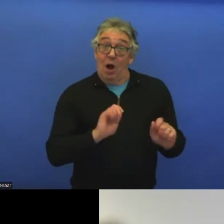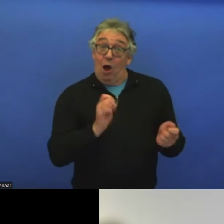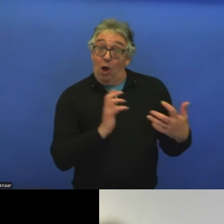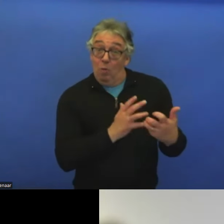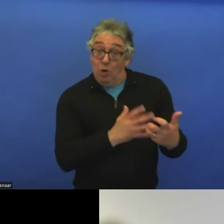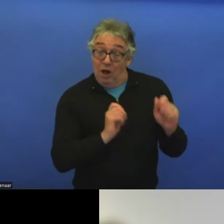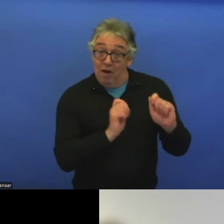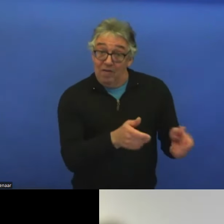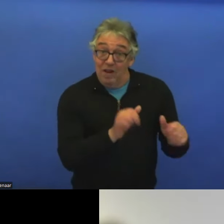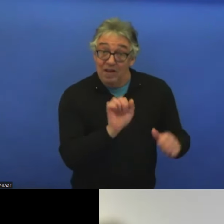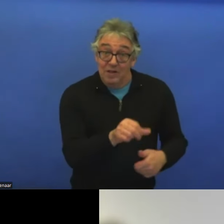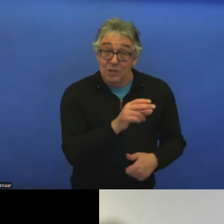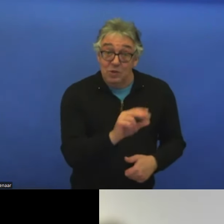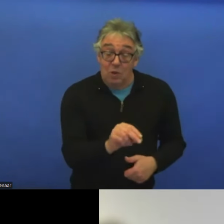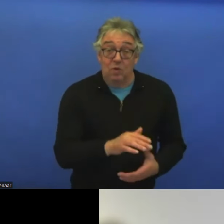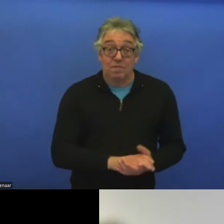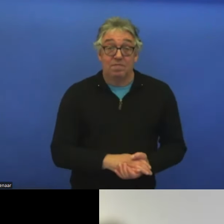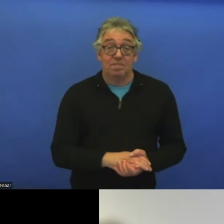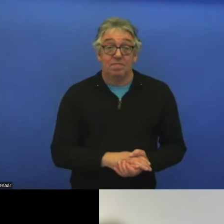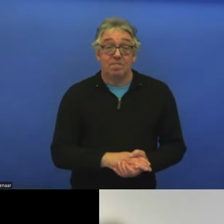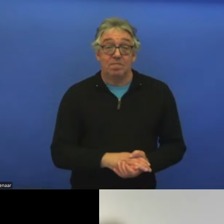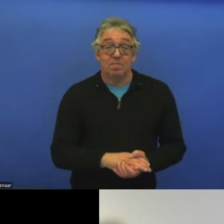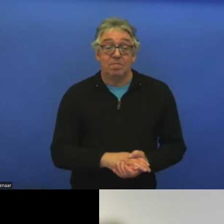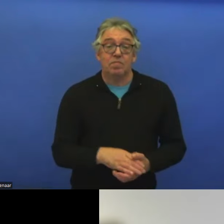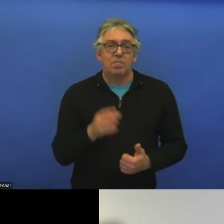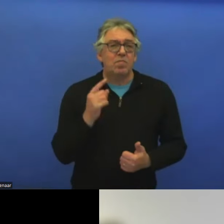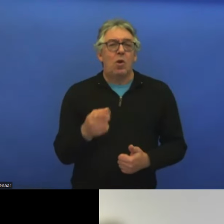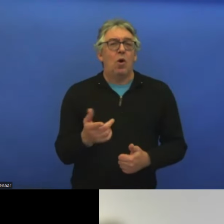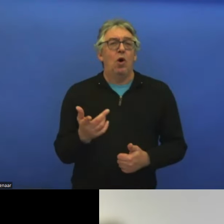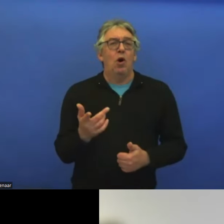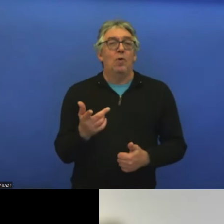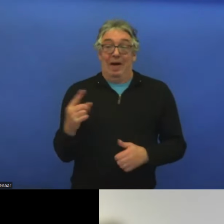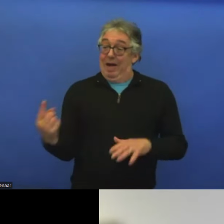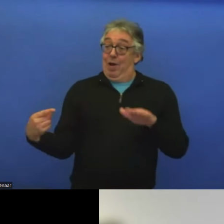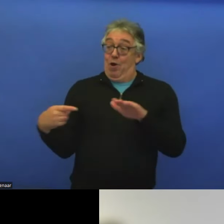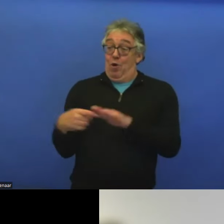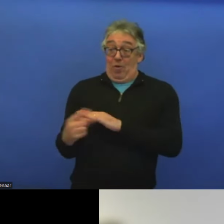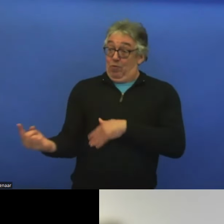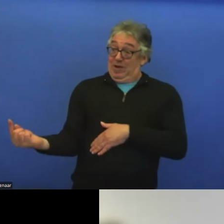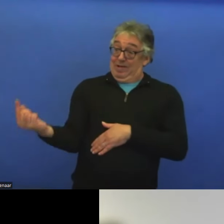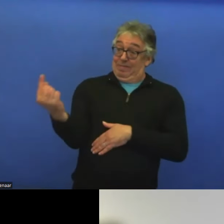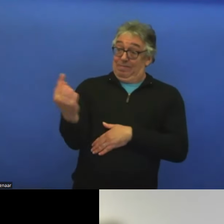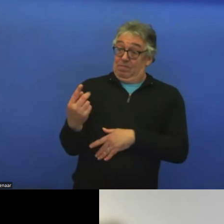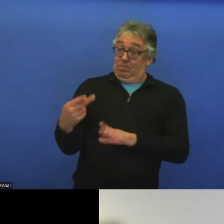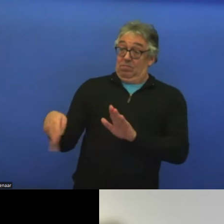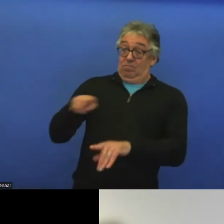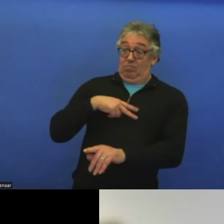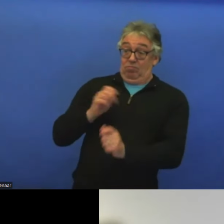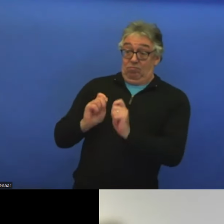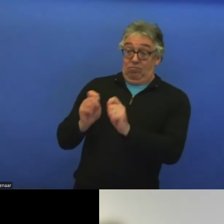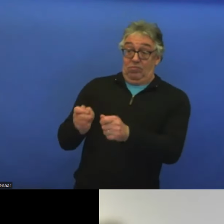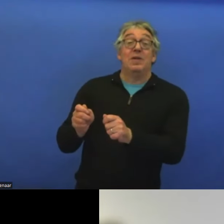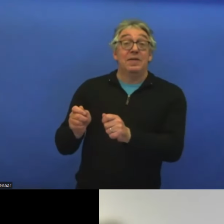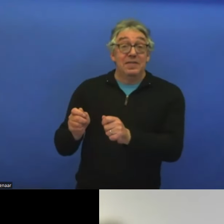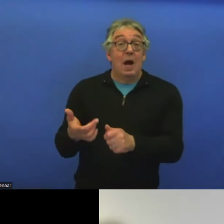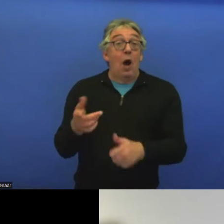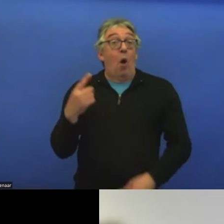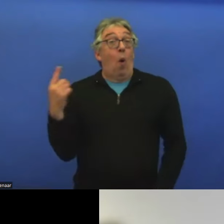resettlement is only one of the durable solutions. There are other durable solutions. There are other types of complementary